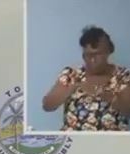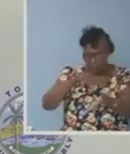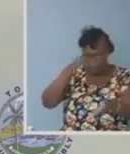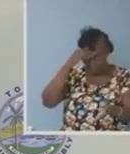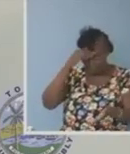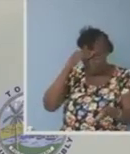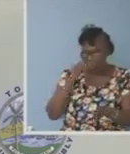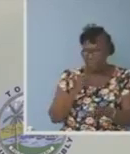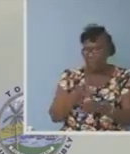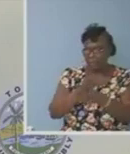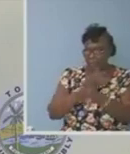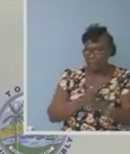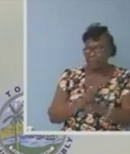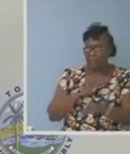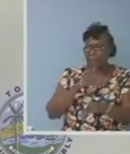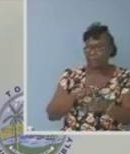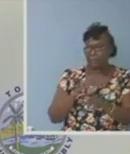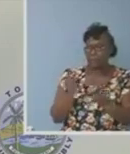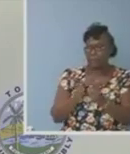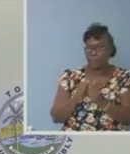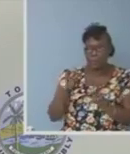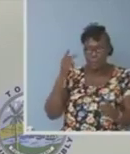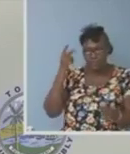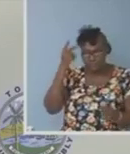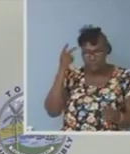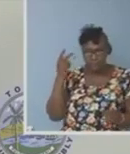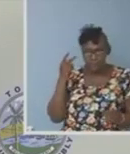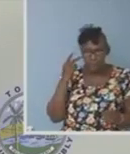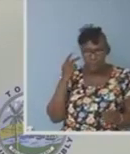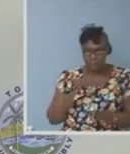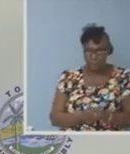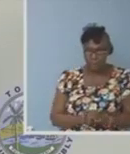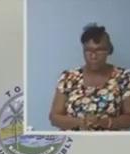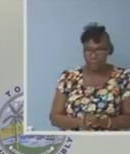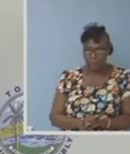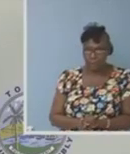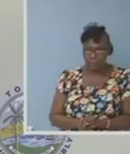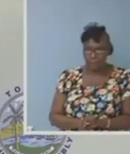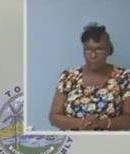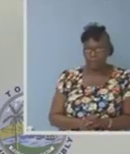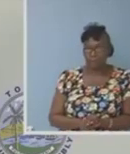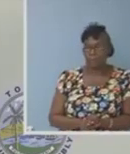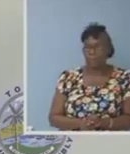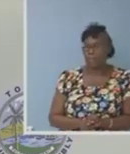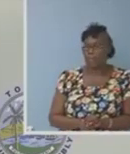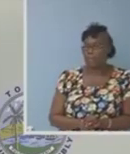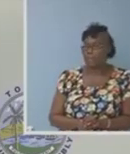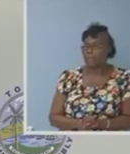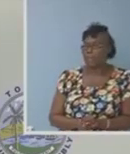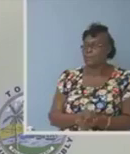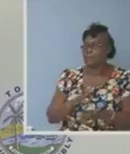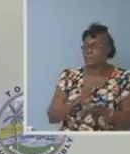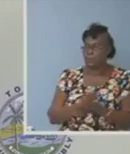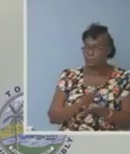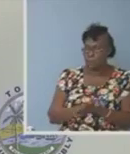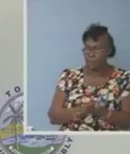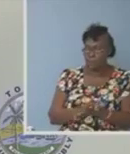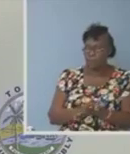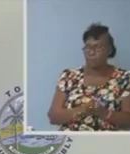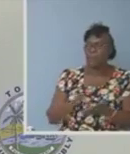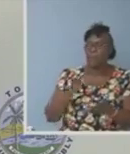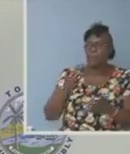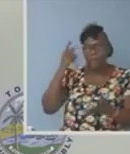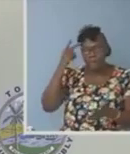also to keep in touch with parents. In addition to what schools have in place, parents are